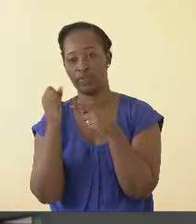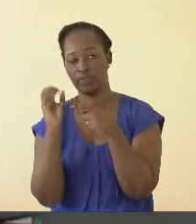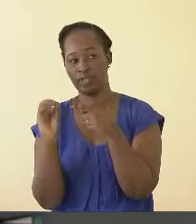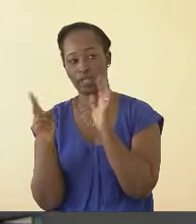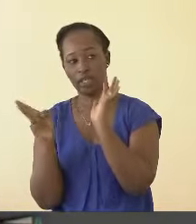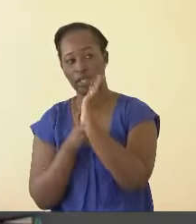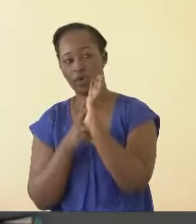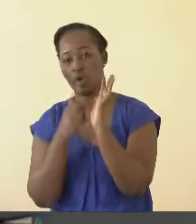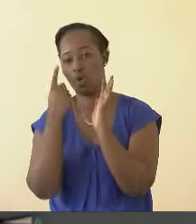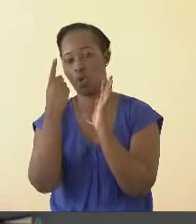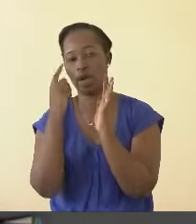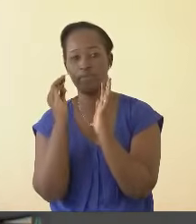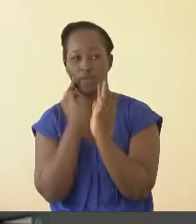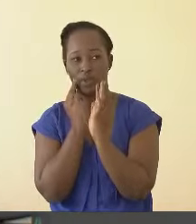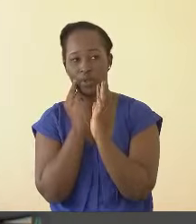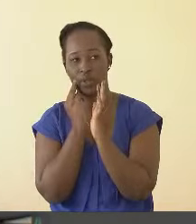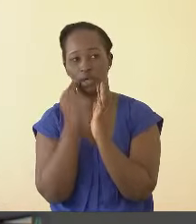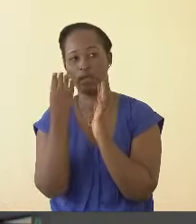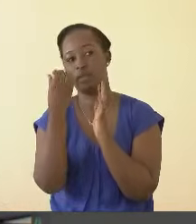This gives you